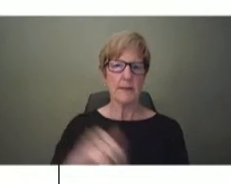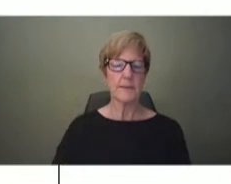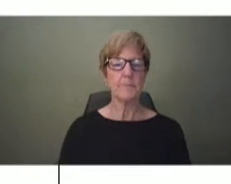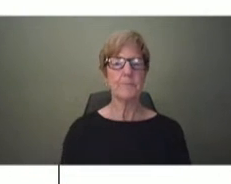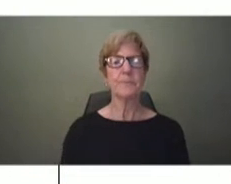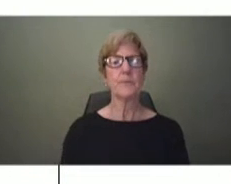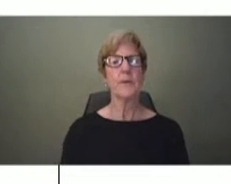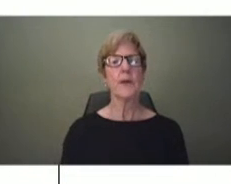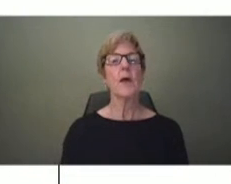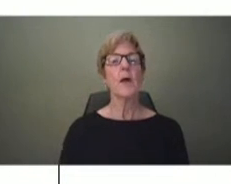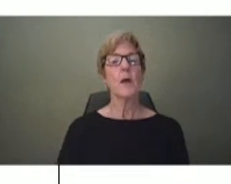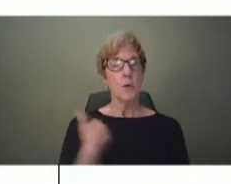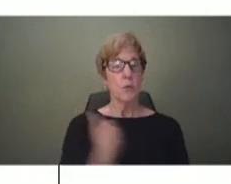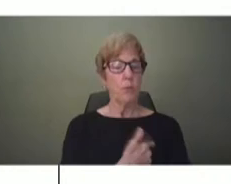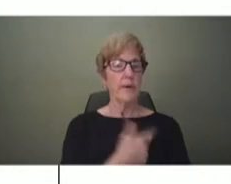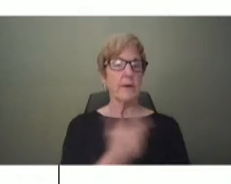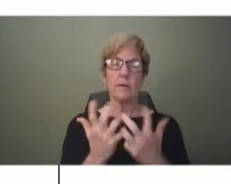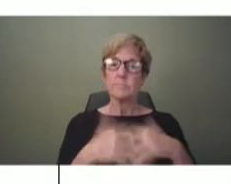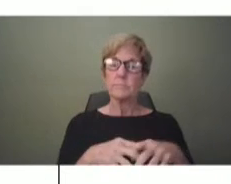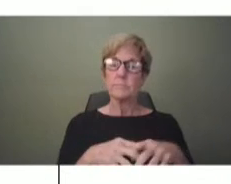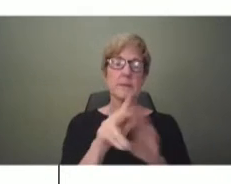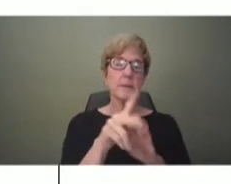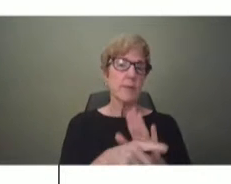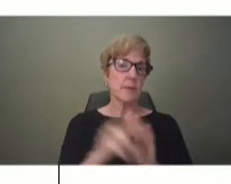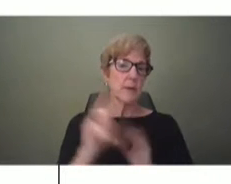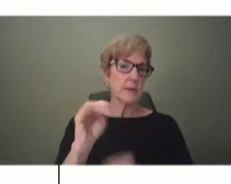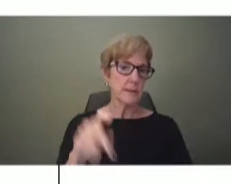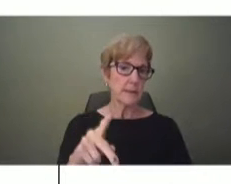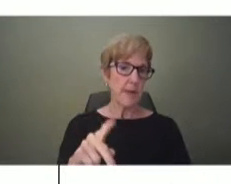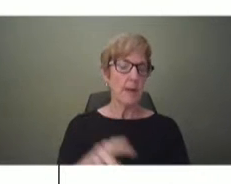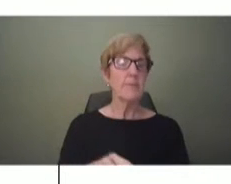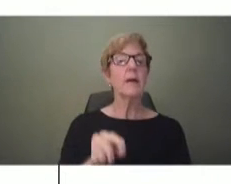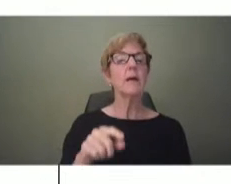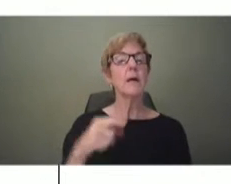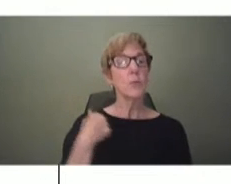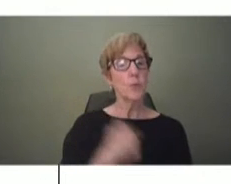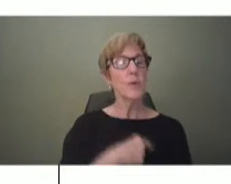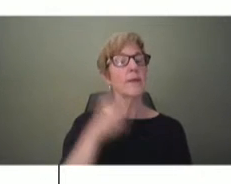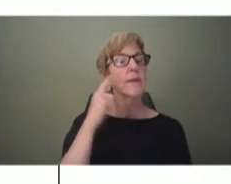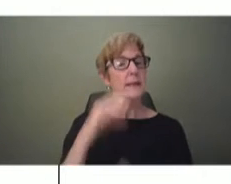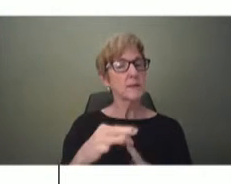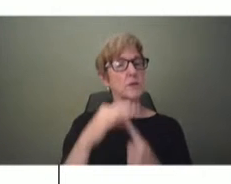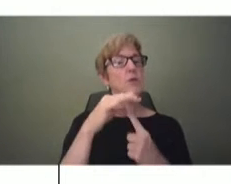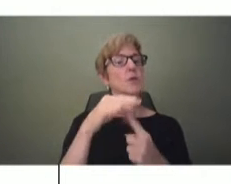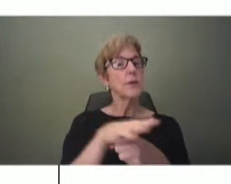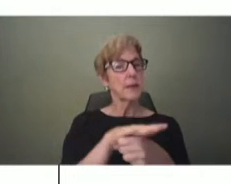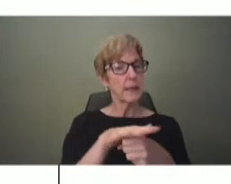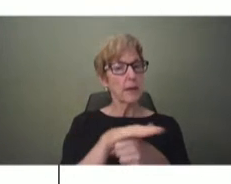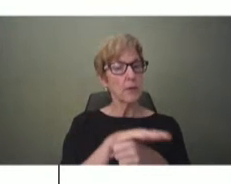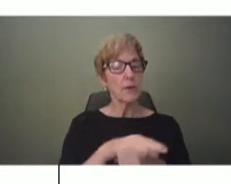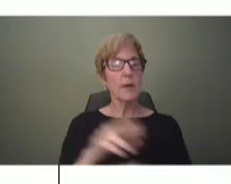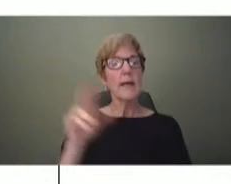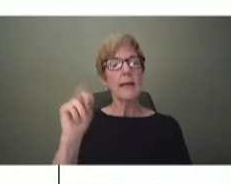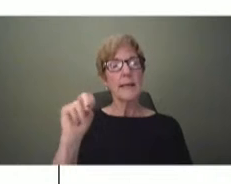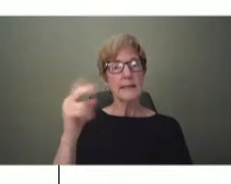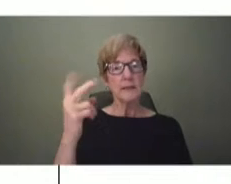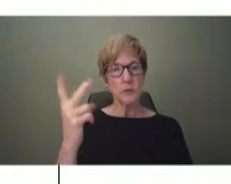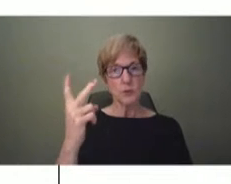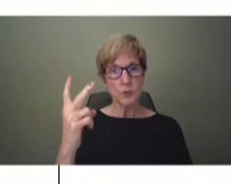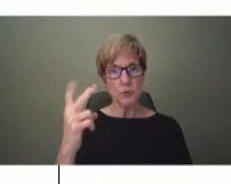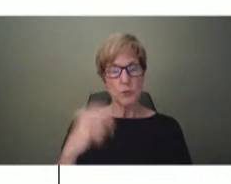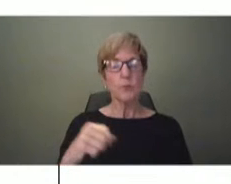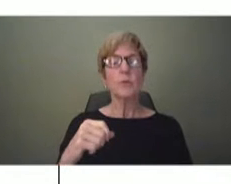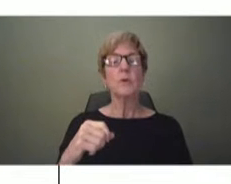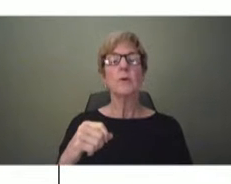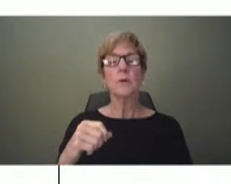inconsistent with the 2040 policy map uh and this is we think a unique location where N2 Place policy map